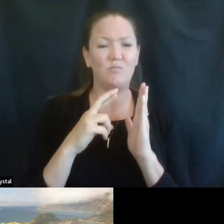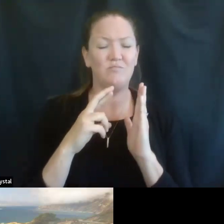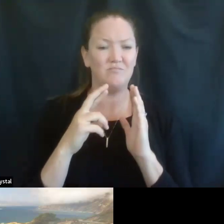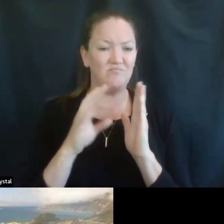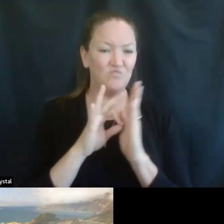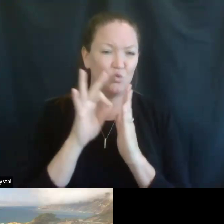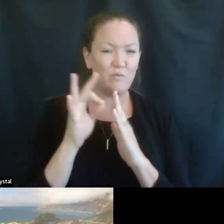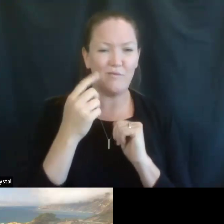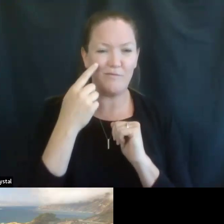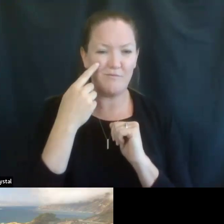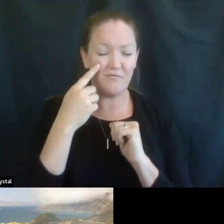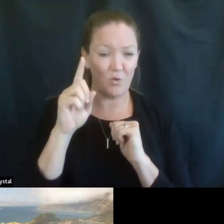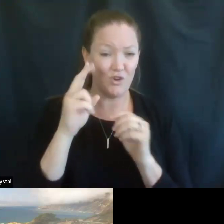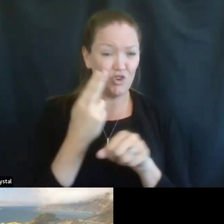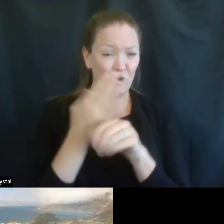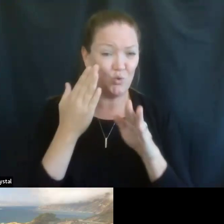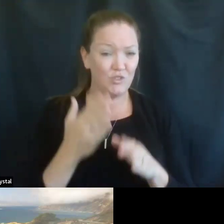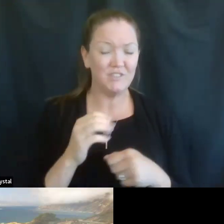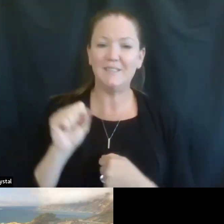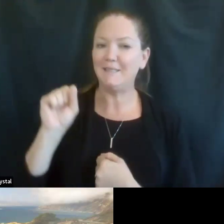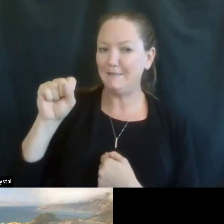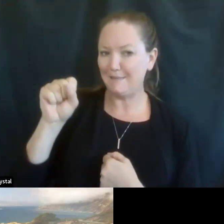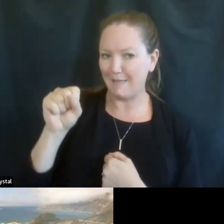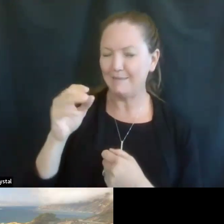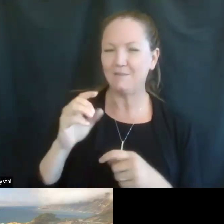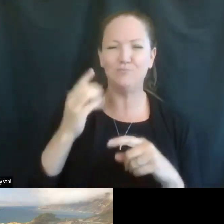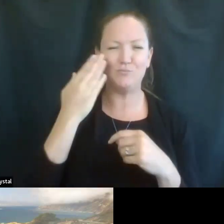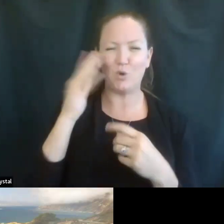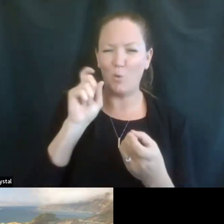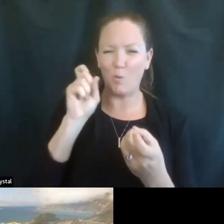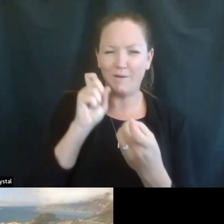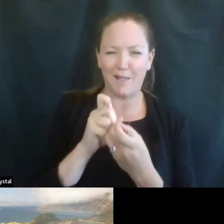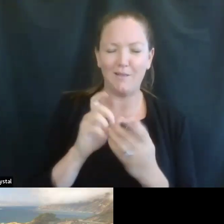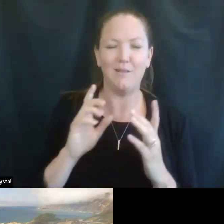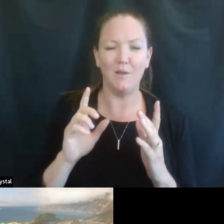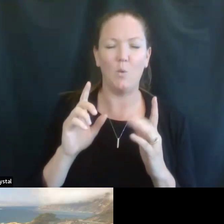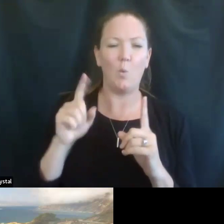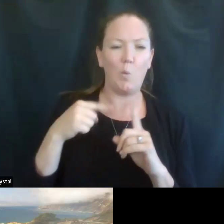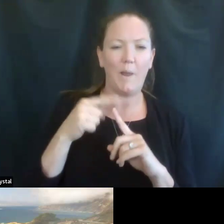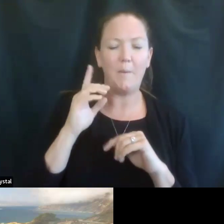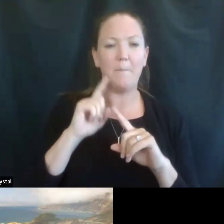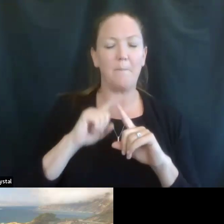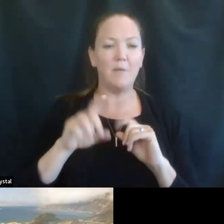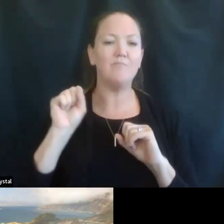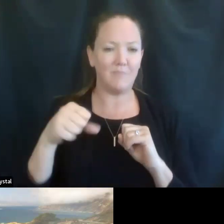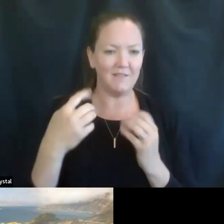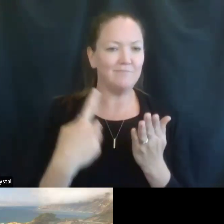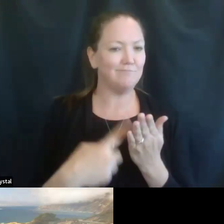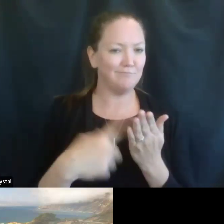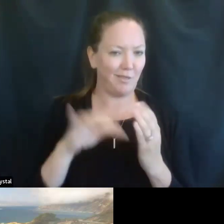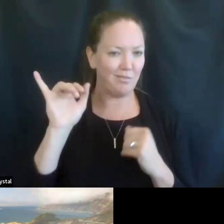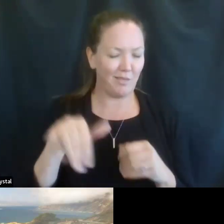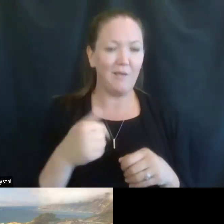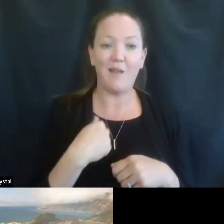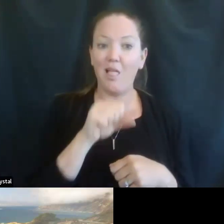Uh, yes, we just don't know where on the roadmap that is, but we've been discussing that. So love